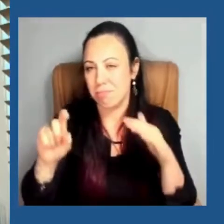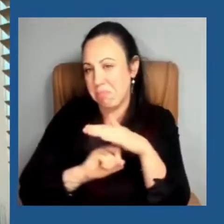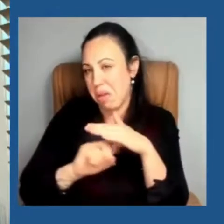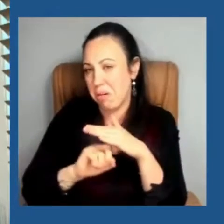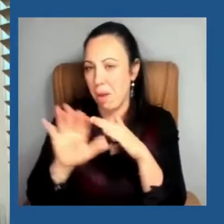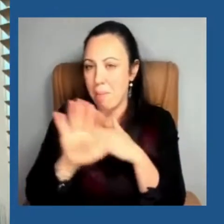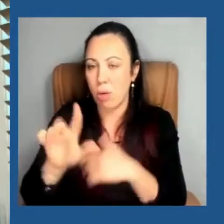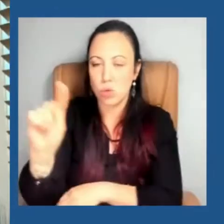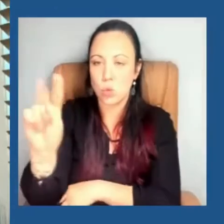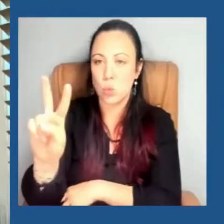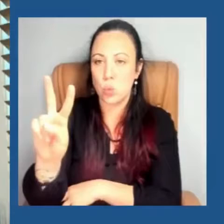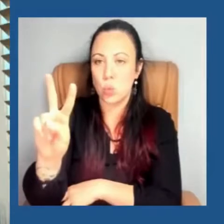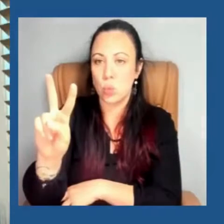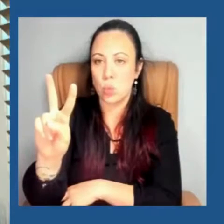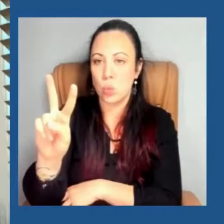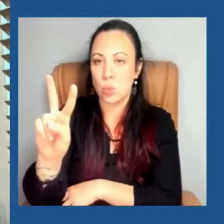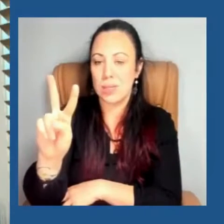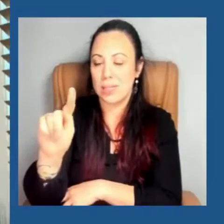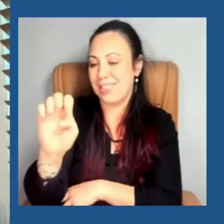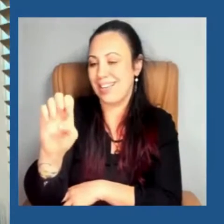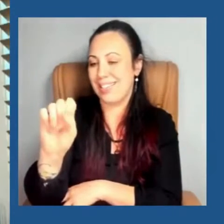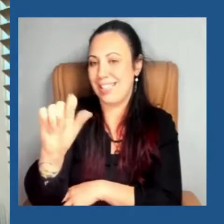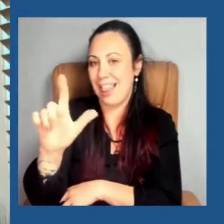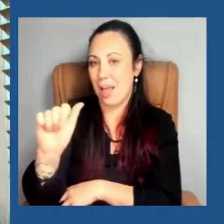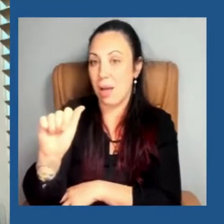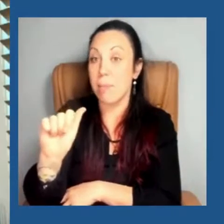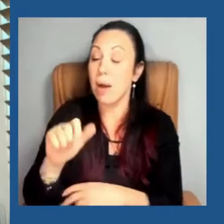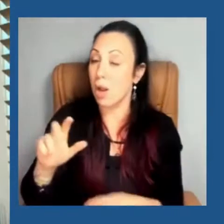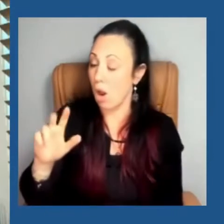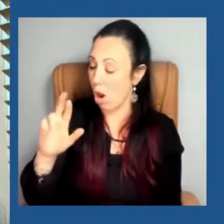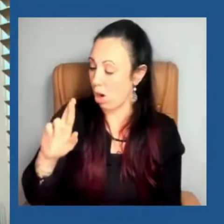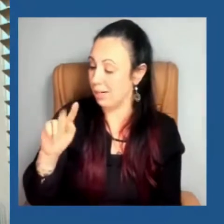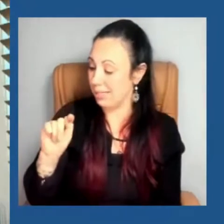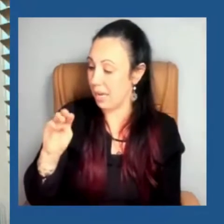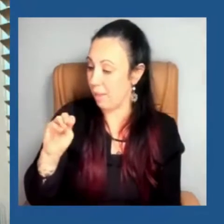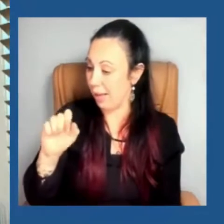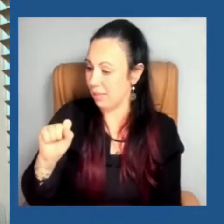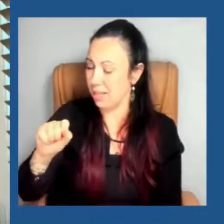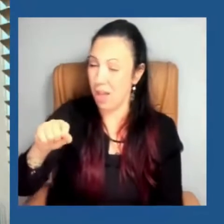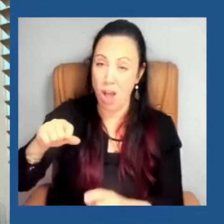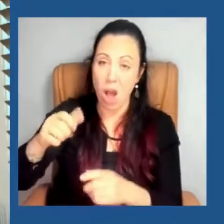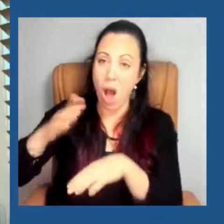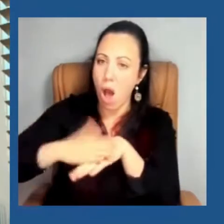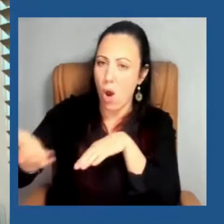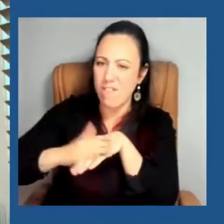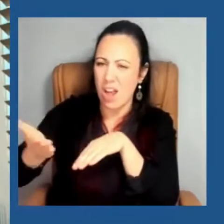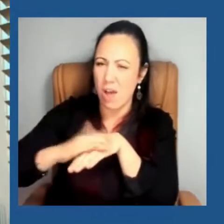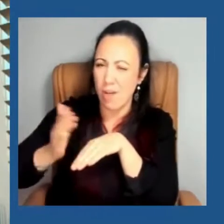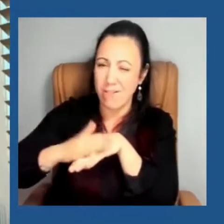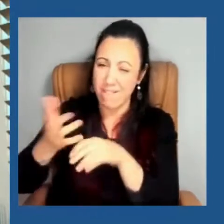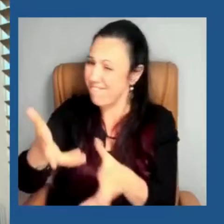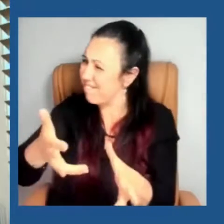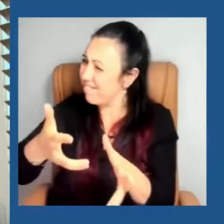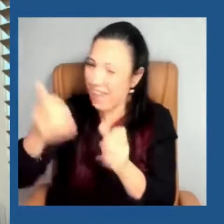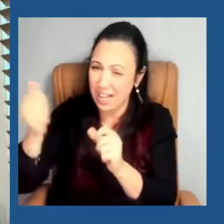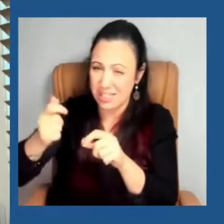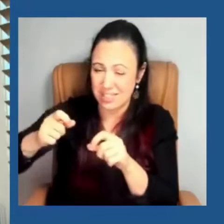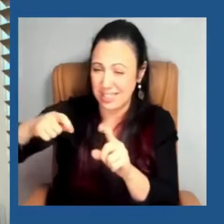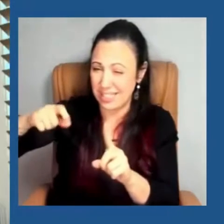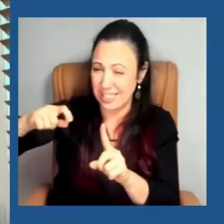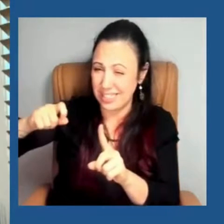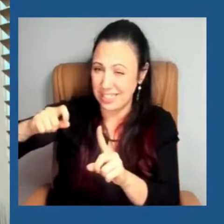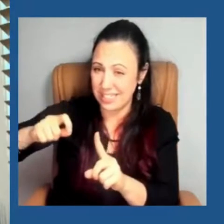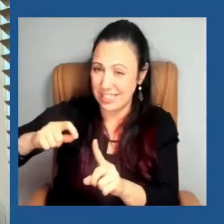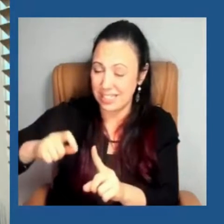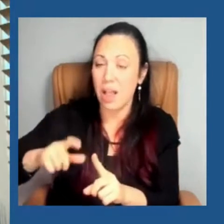Tesla. But the magnetic field of RTMS is turned on and off very rapidly, and that rapid change in the